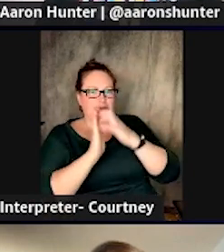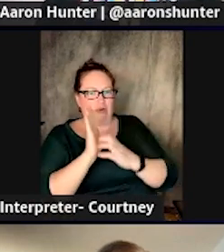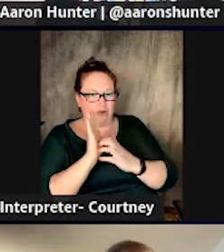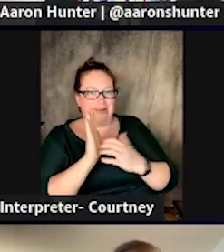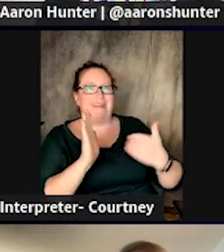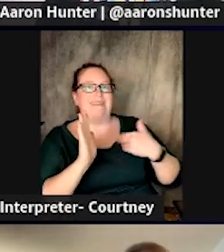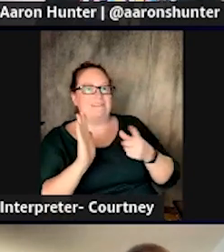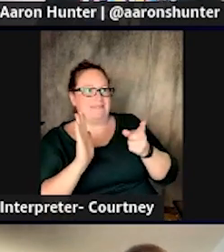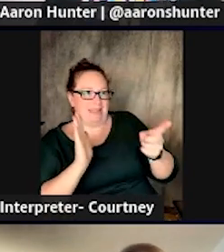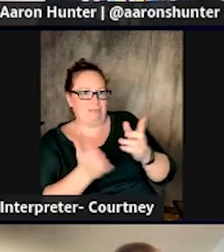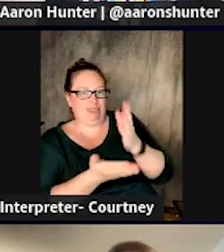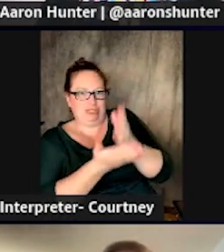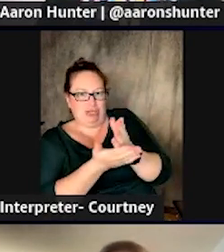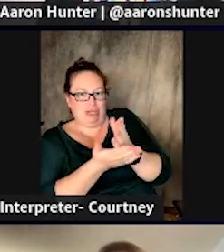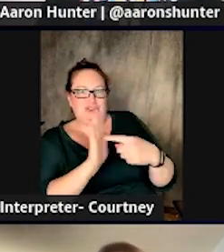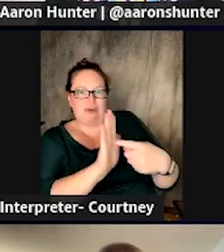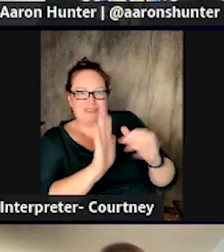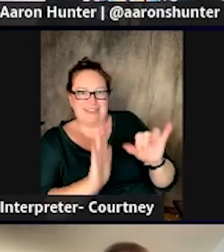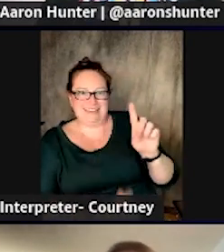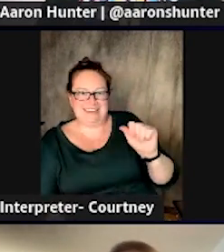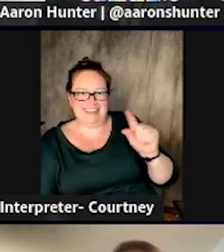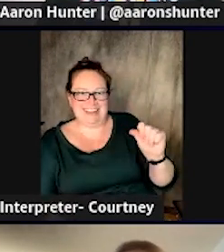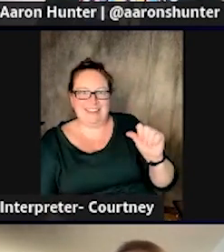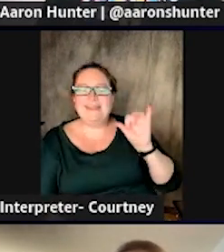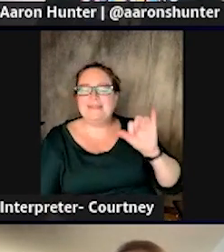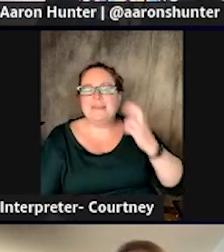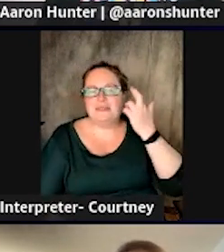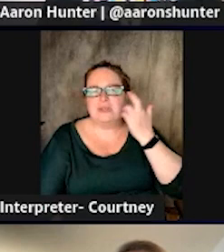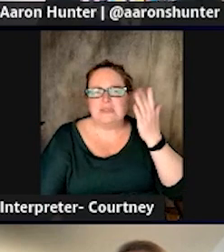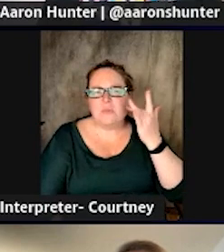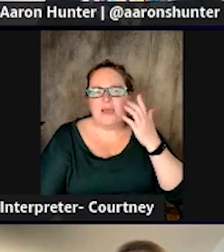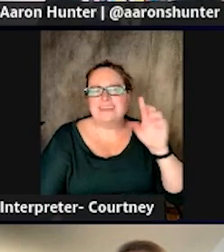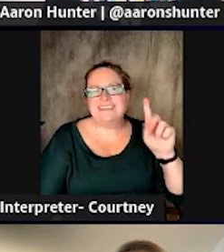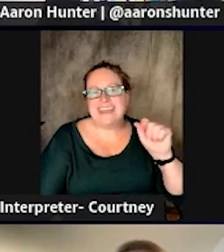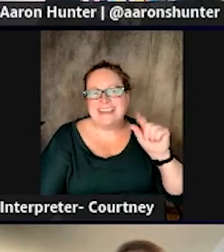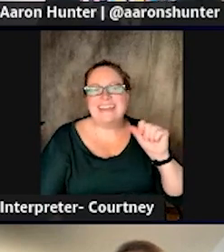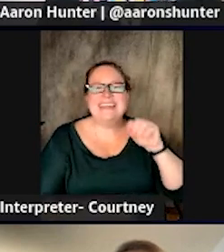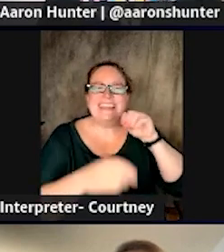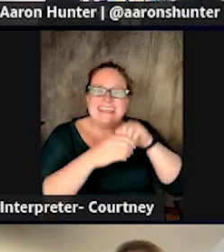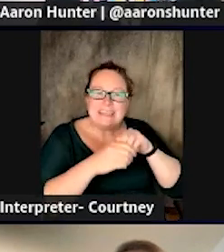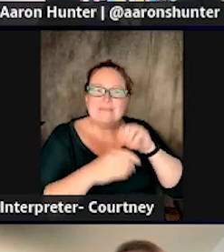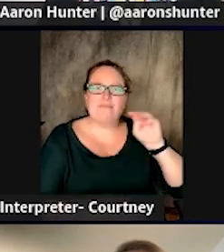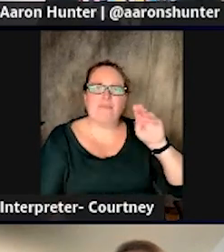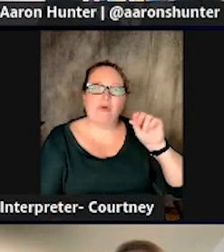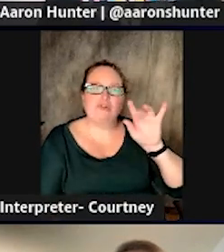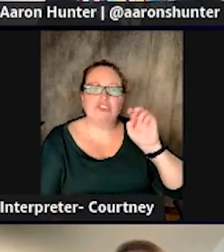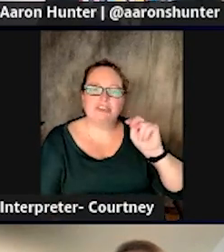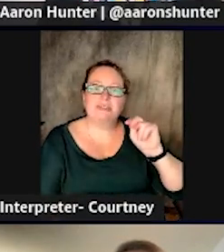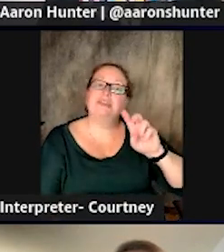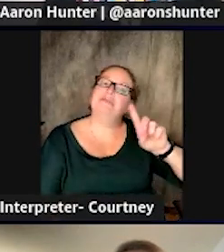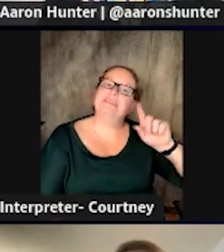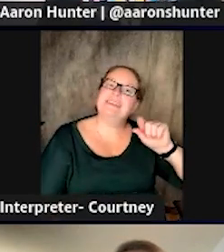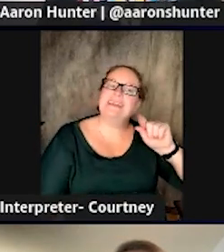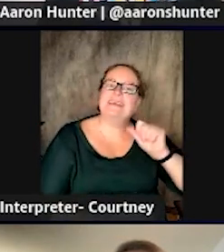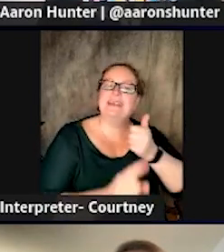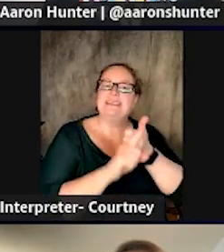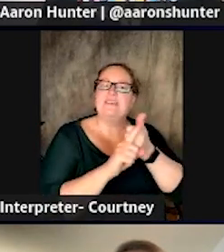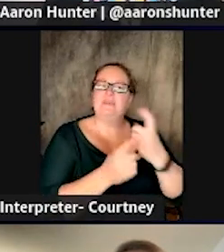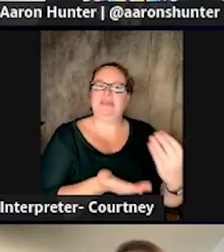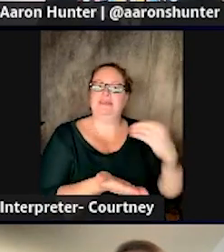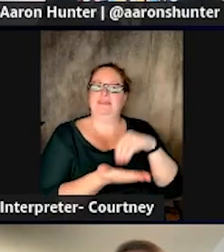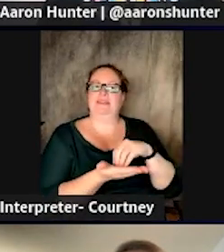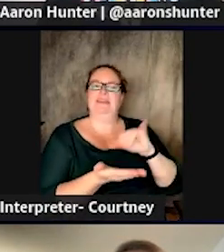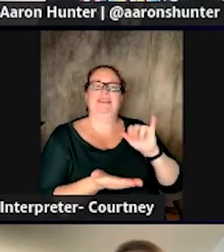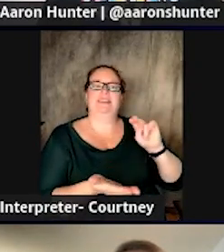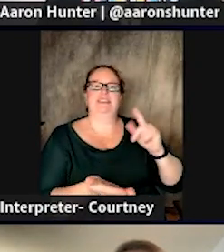data. That's one of the reasons why we focused on data in motion, or while data is ingested. We wanted to make sure that we can detect